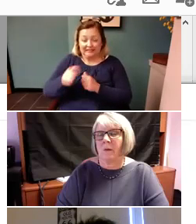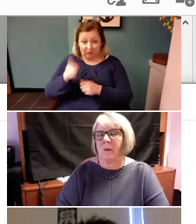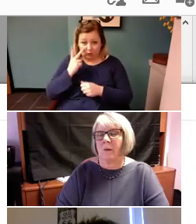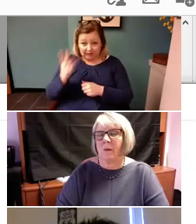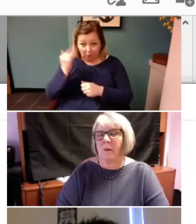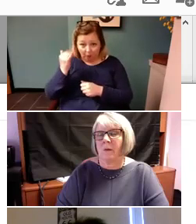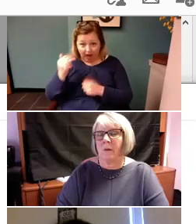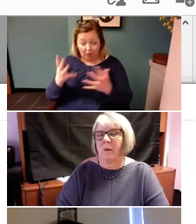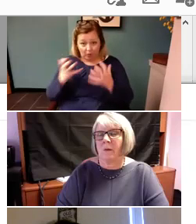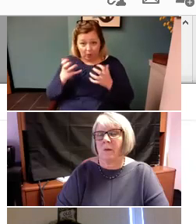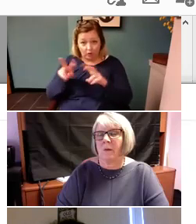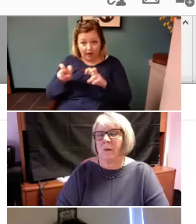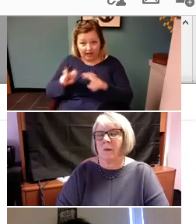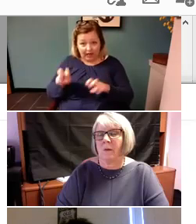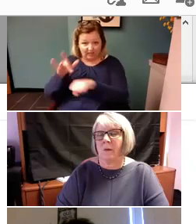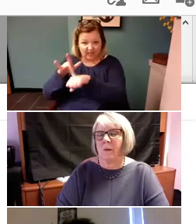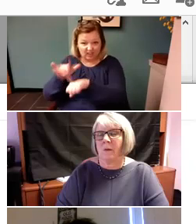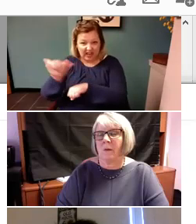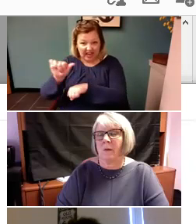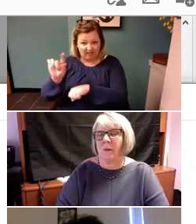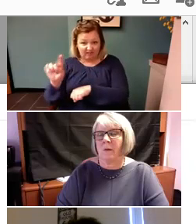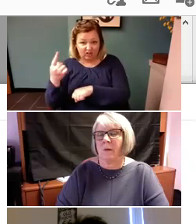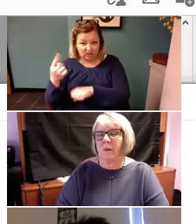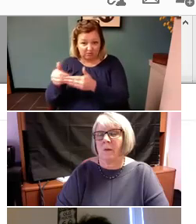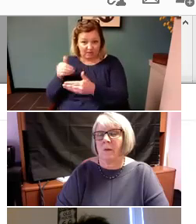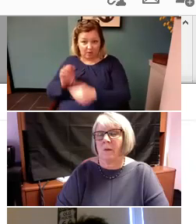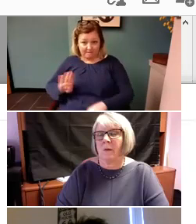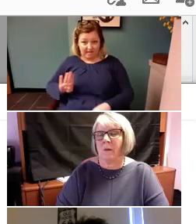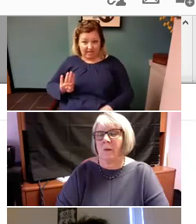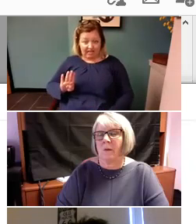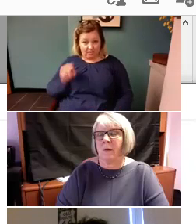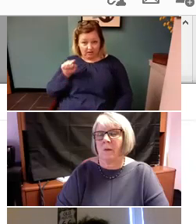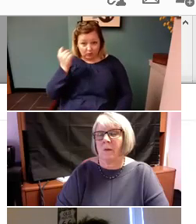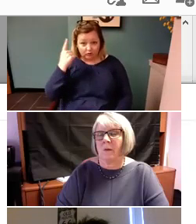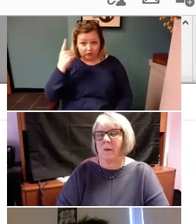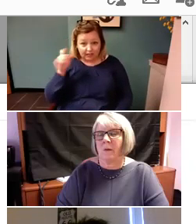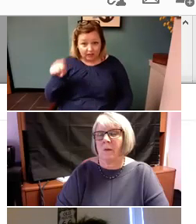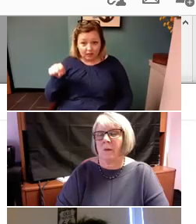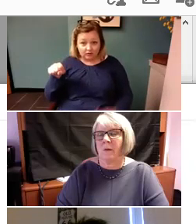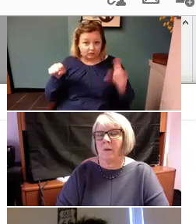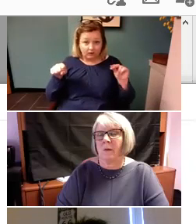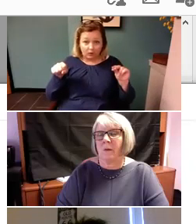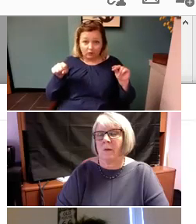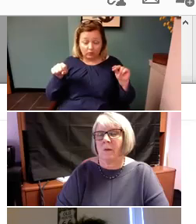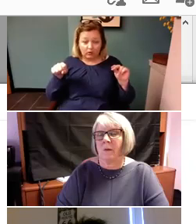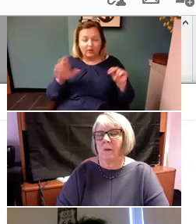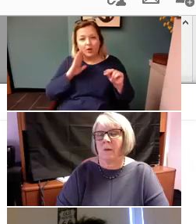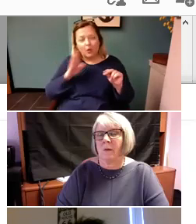B? Yes or no? And we will explore this property a bit more in detail,